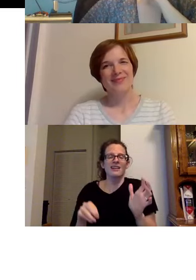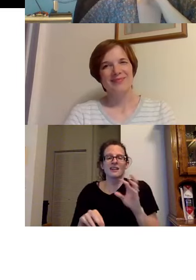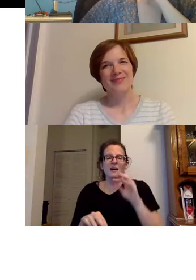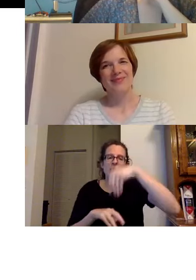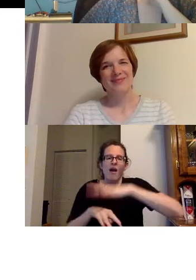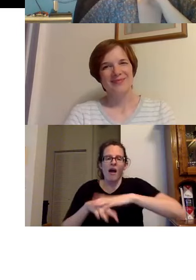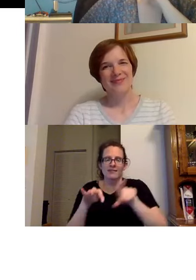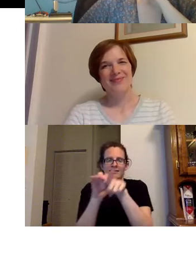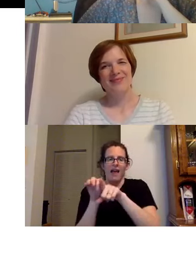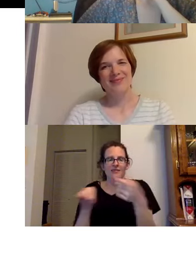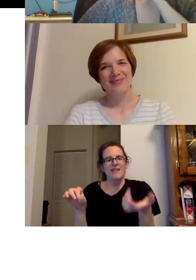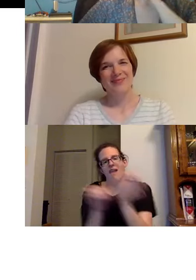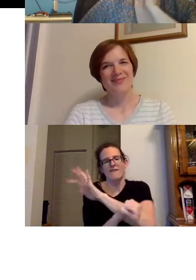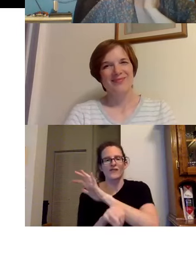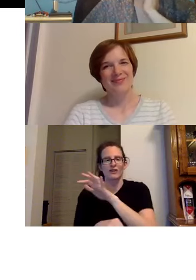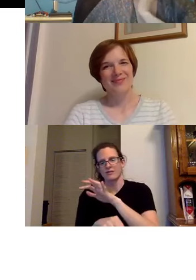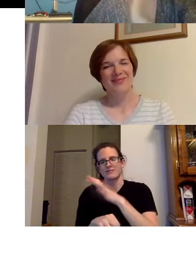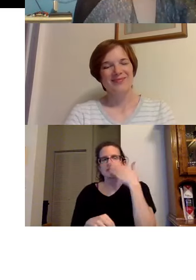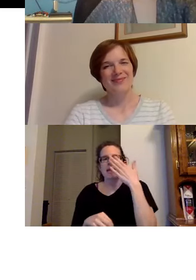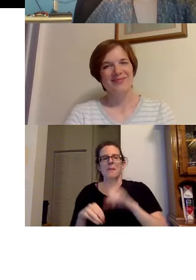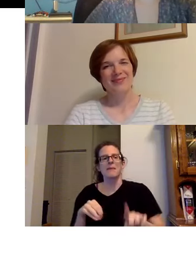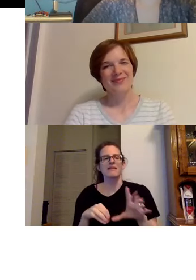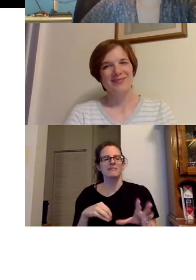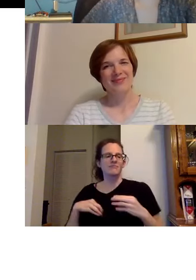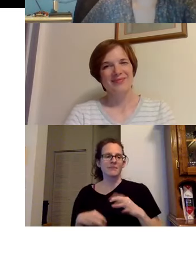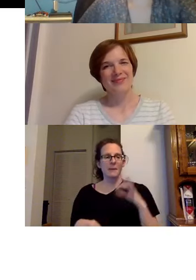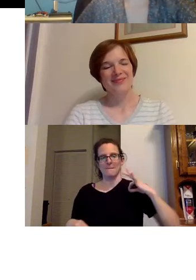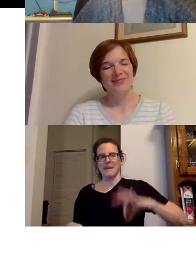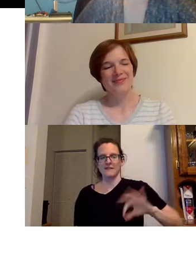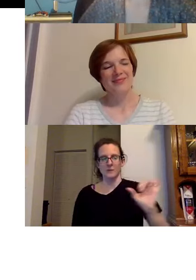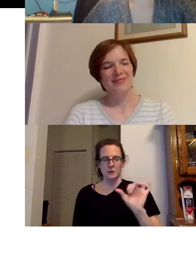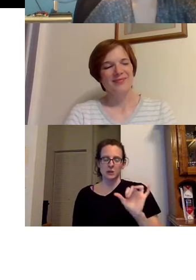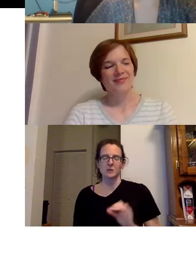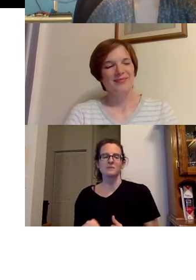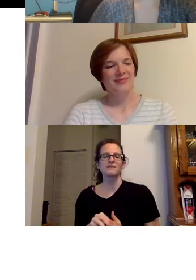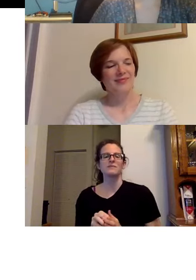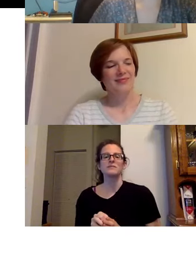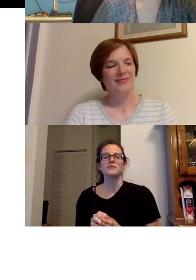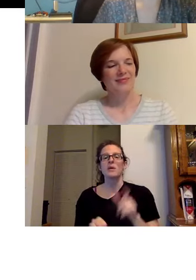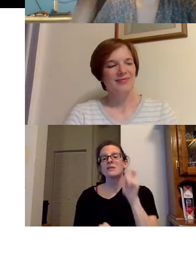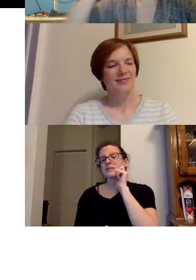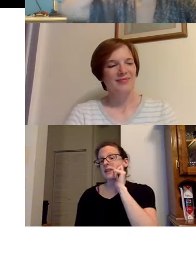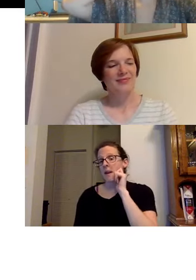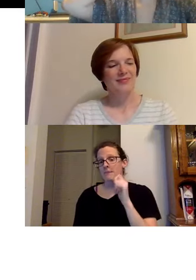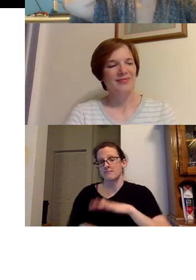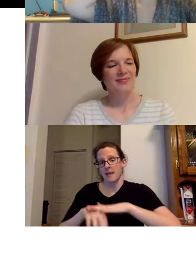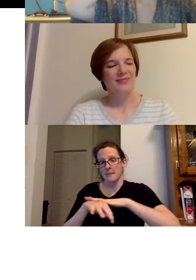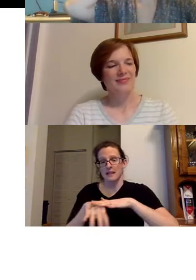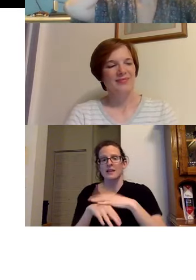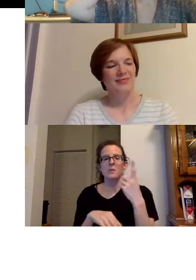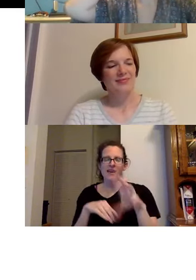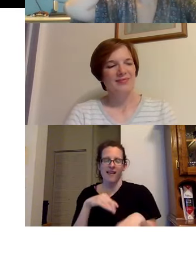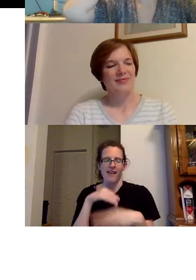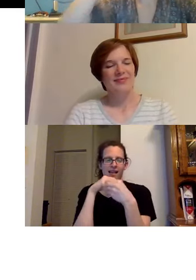on. That's my little hack. So topically too, one other thing I have to add is it